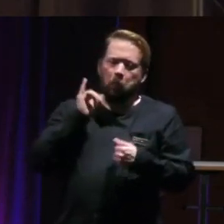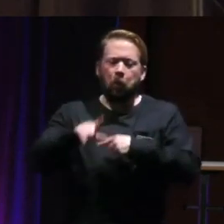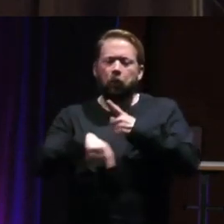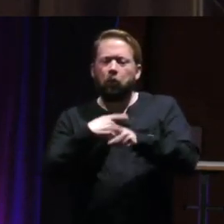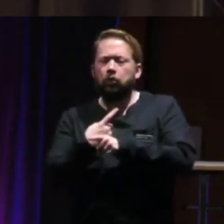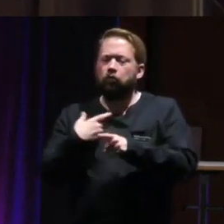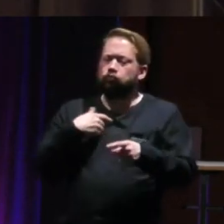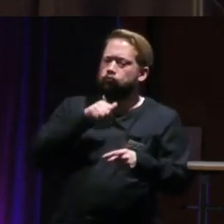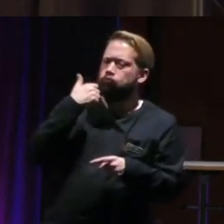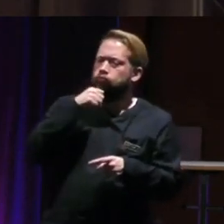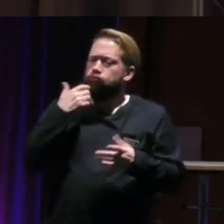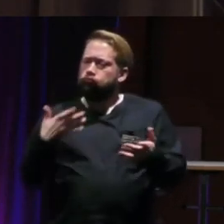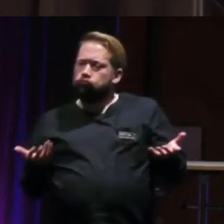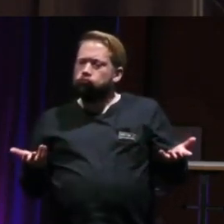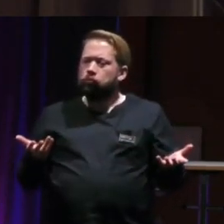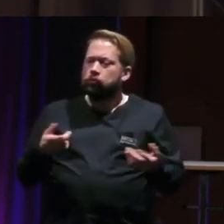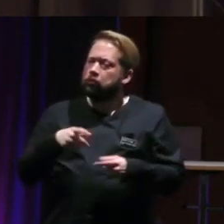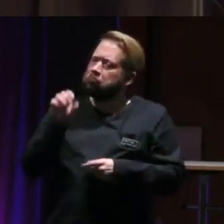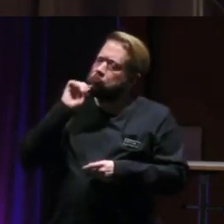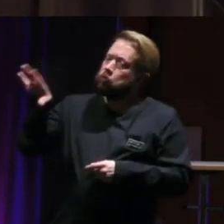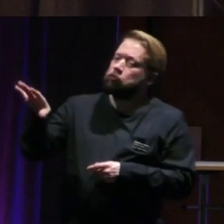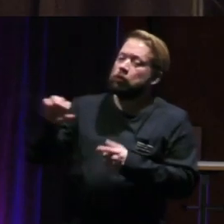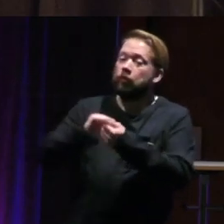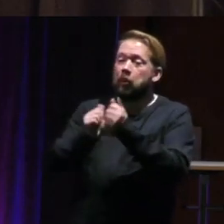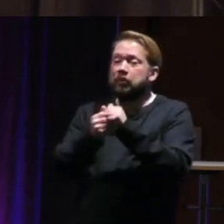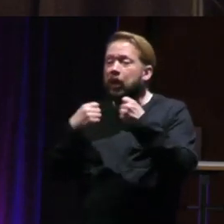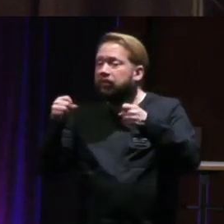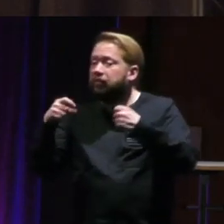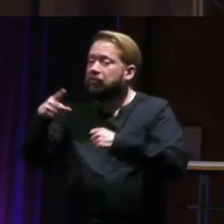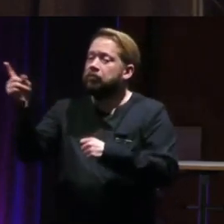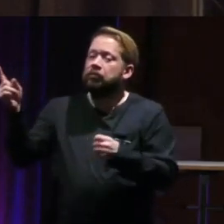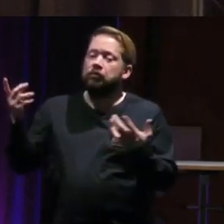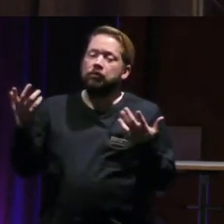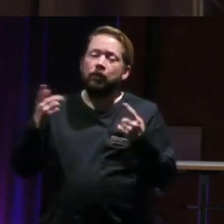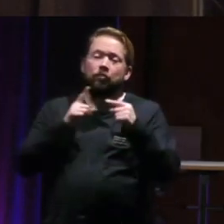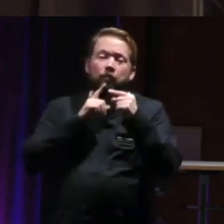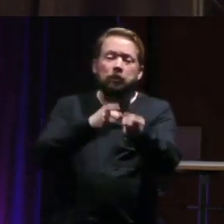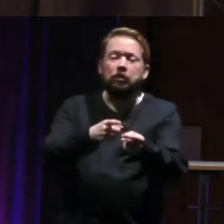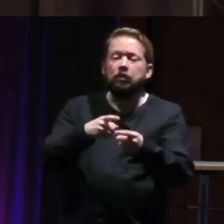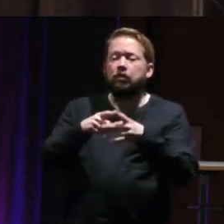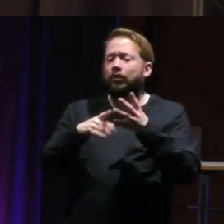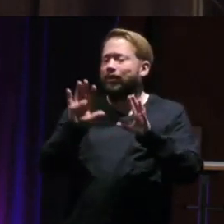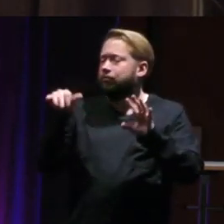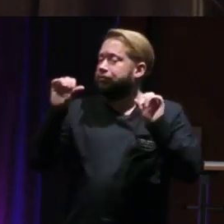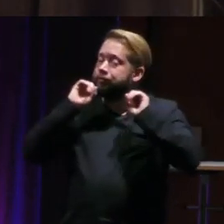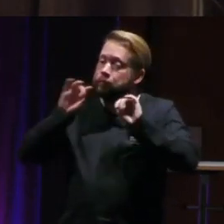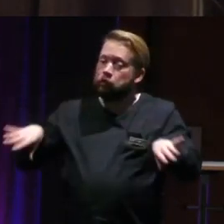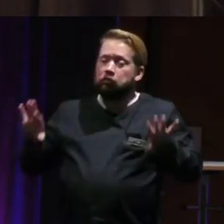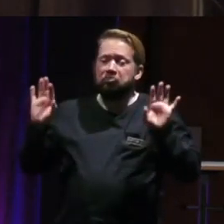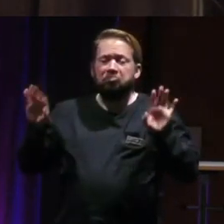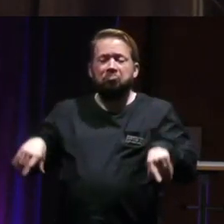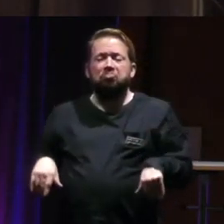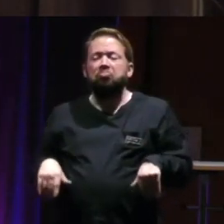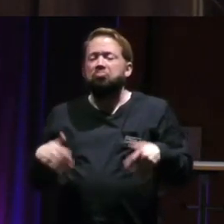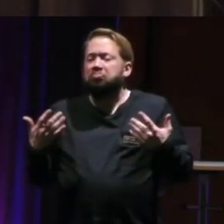they don't care about street activities and this protest. We have a lot of them in St. Petersburg,